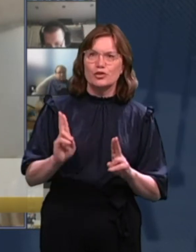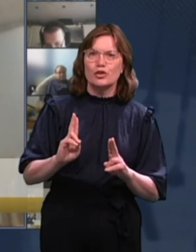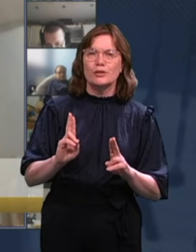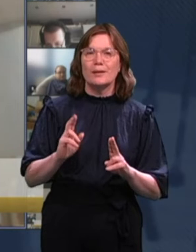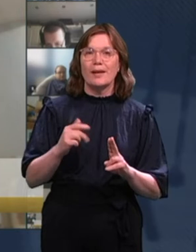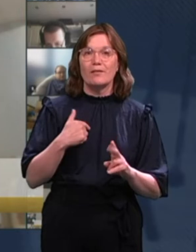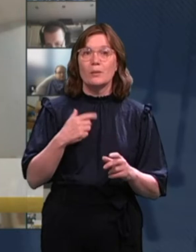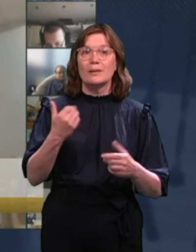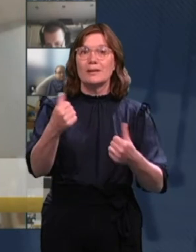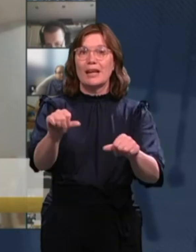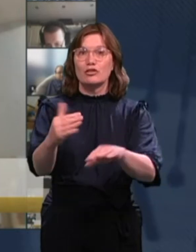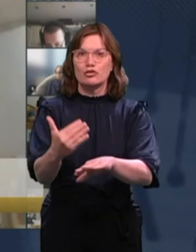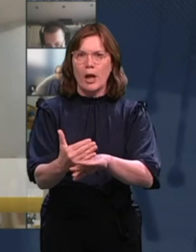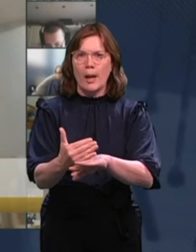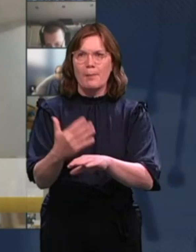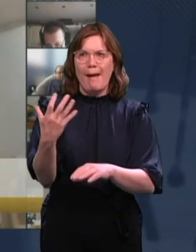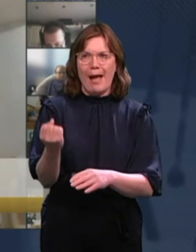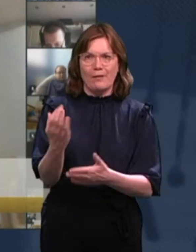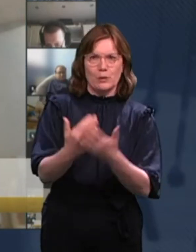on.